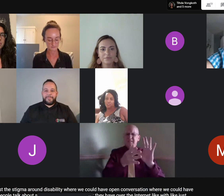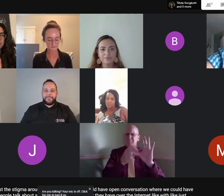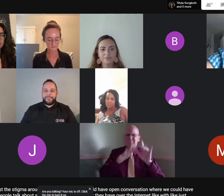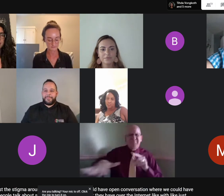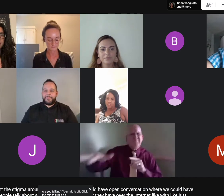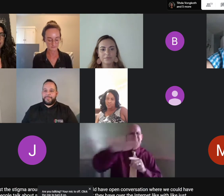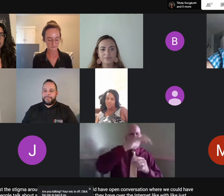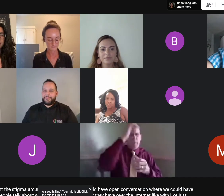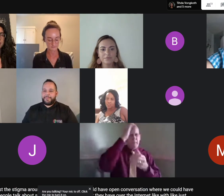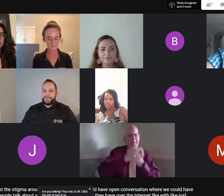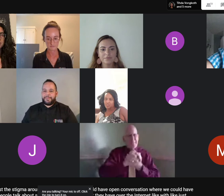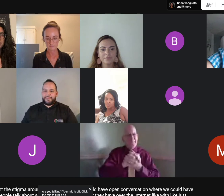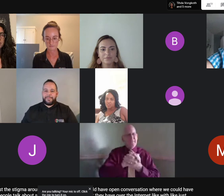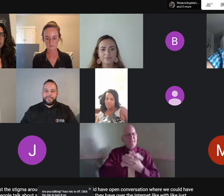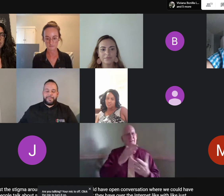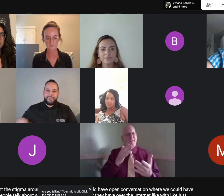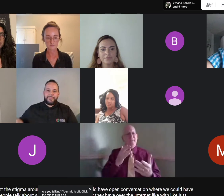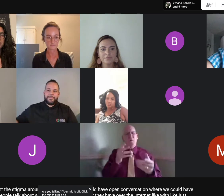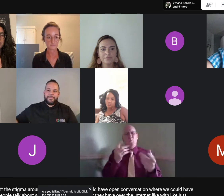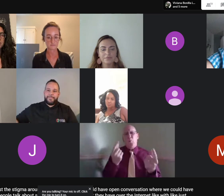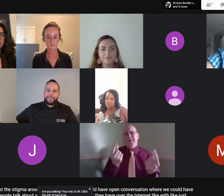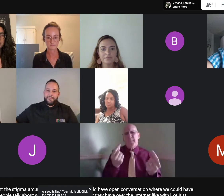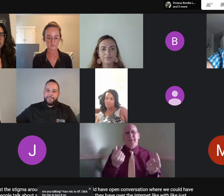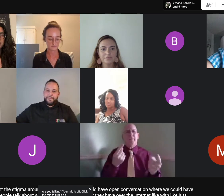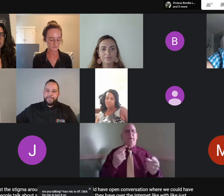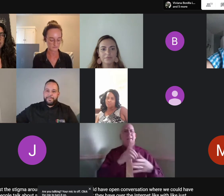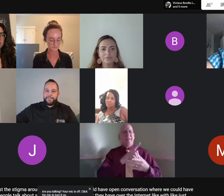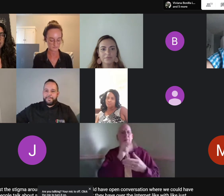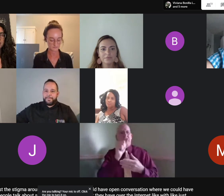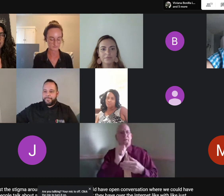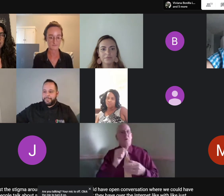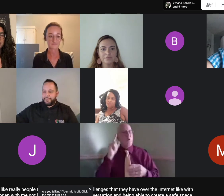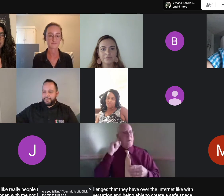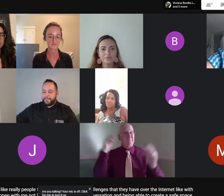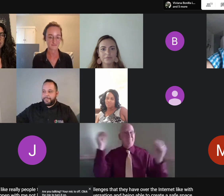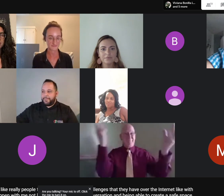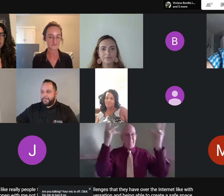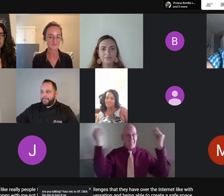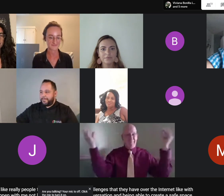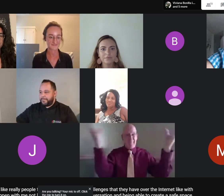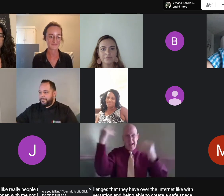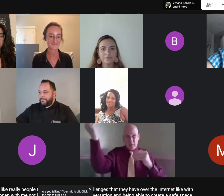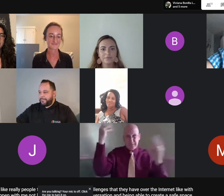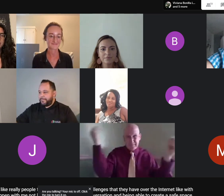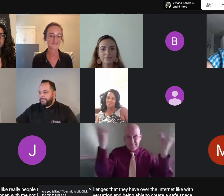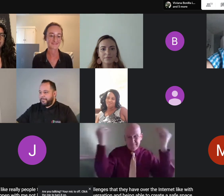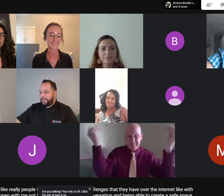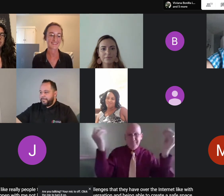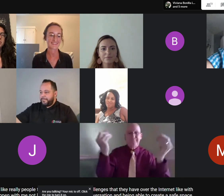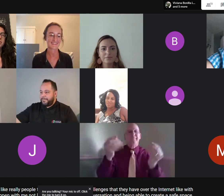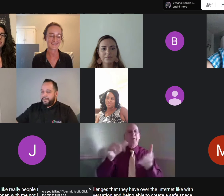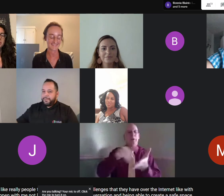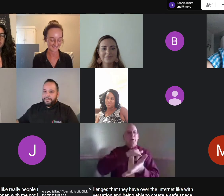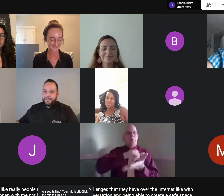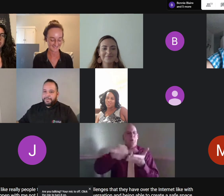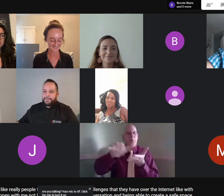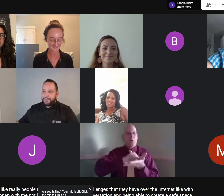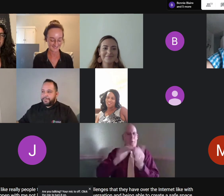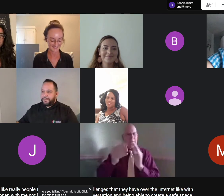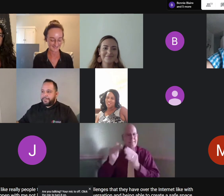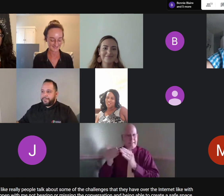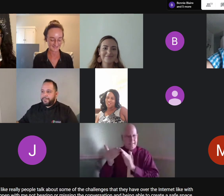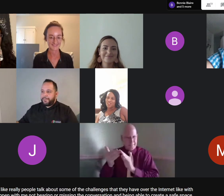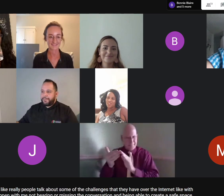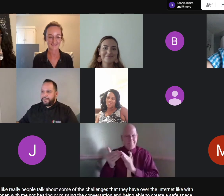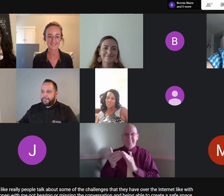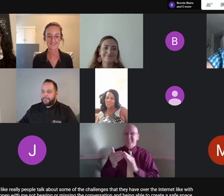that is infantilizing. By the way, if you hear sirens outside, I am in New York City. It's just a